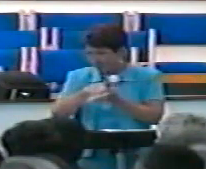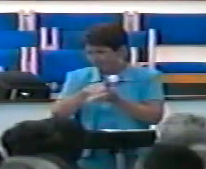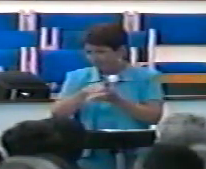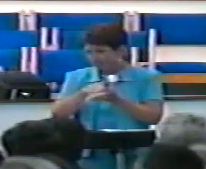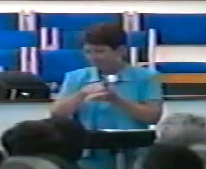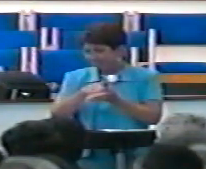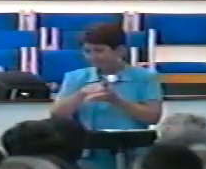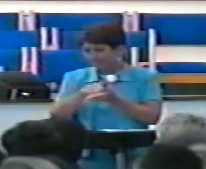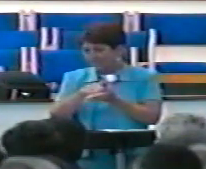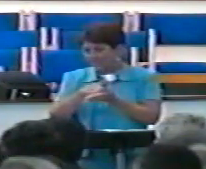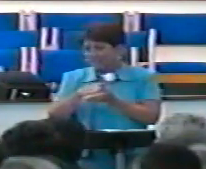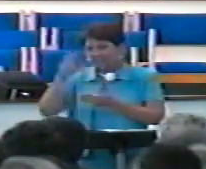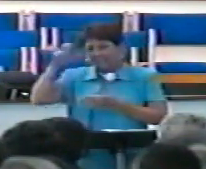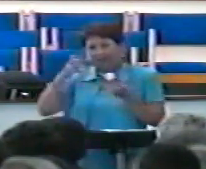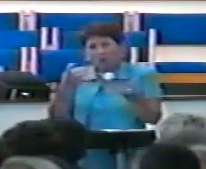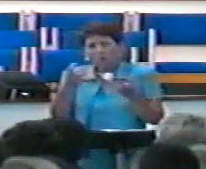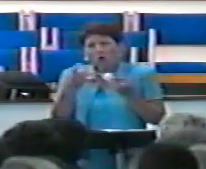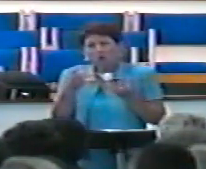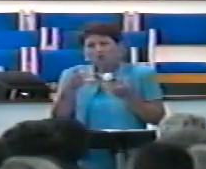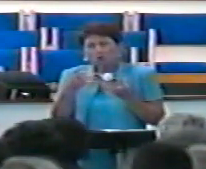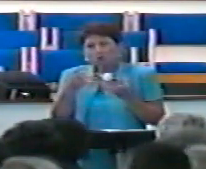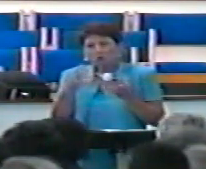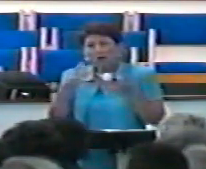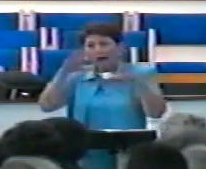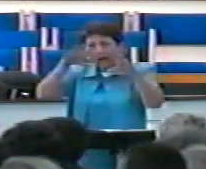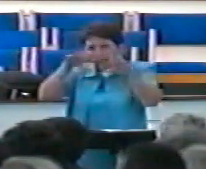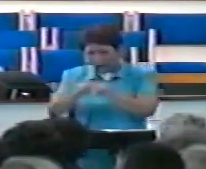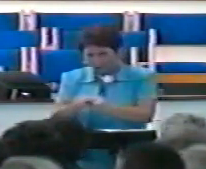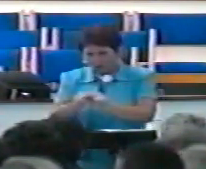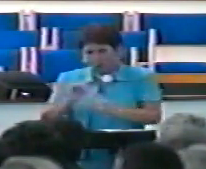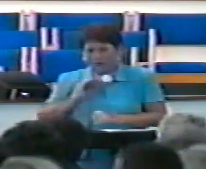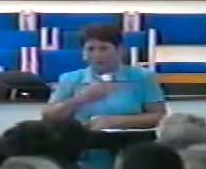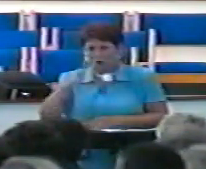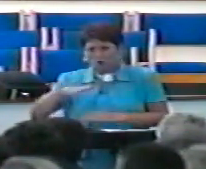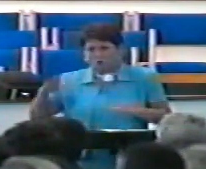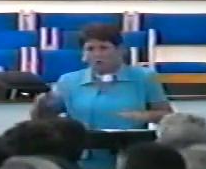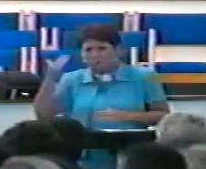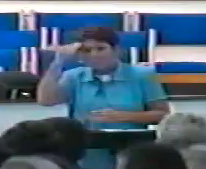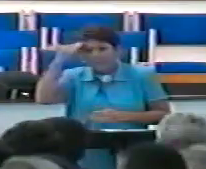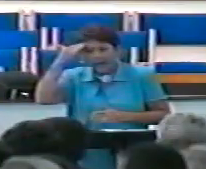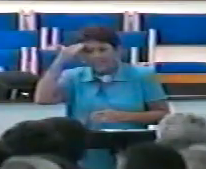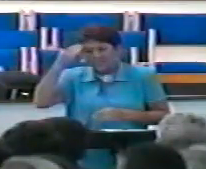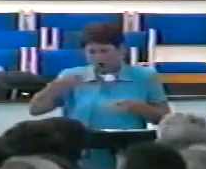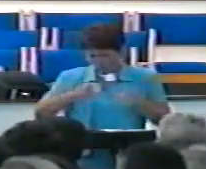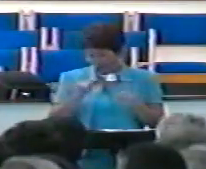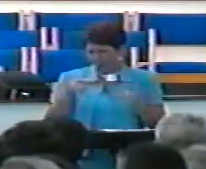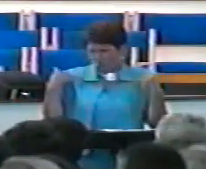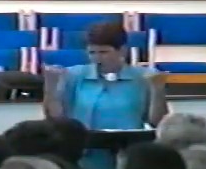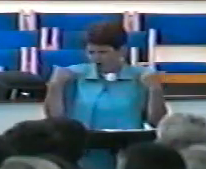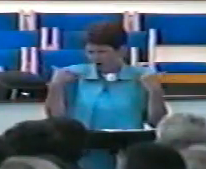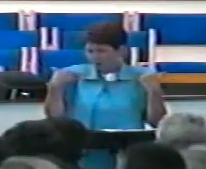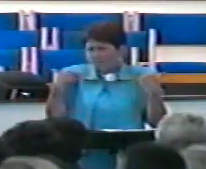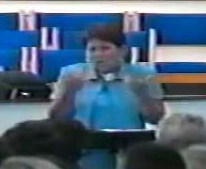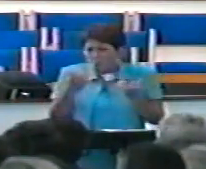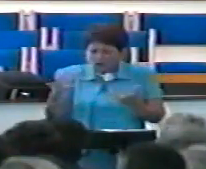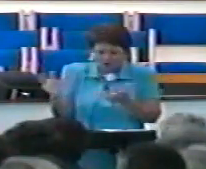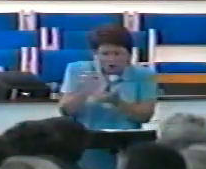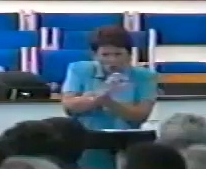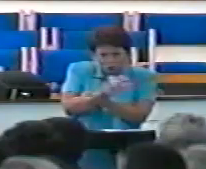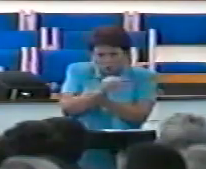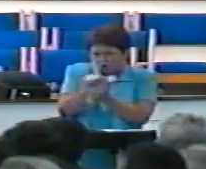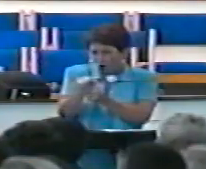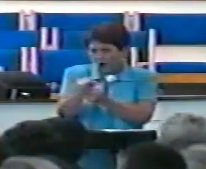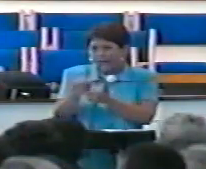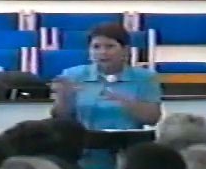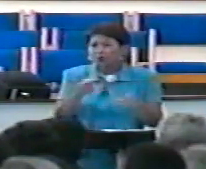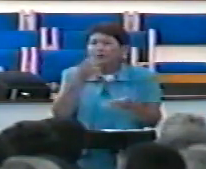our children's minds while they're young. And he wants to do them harm and he wants to do them evil. It's